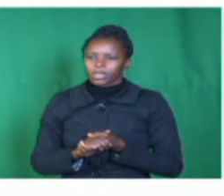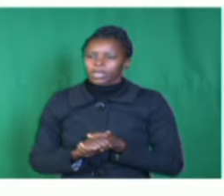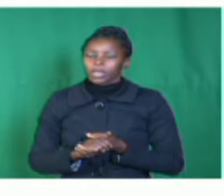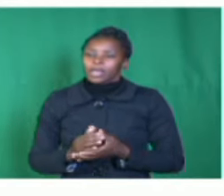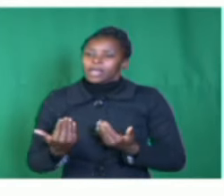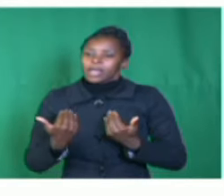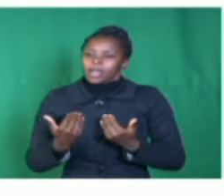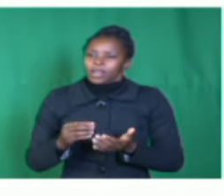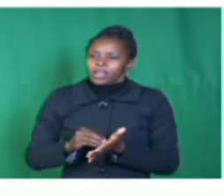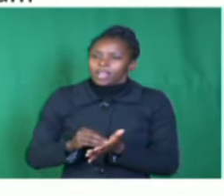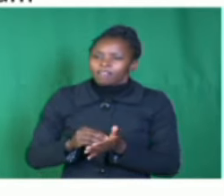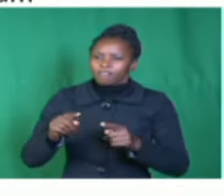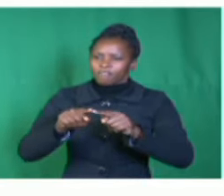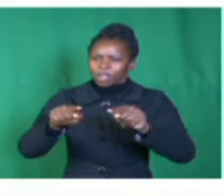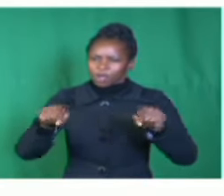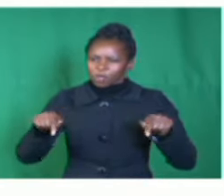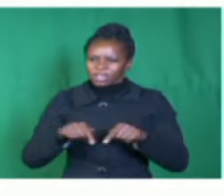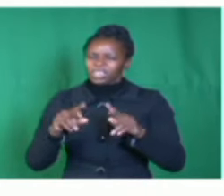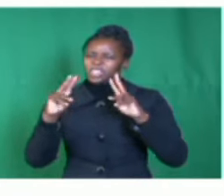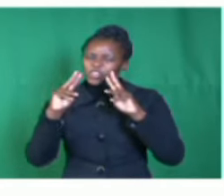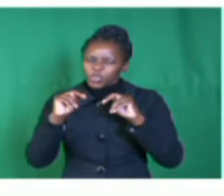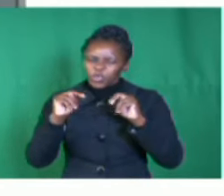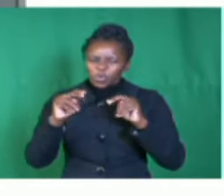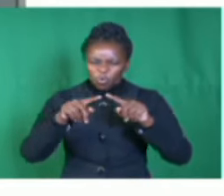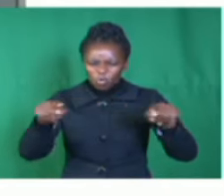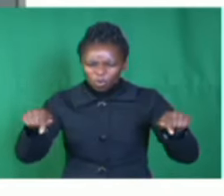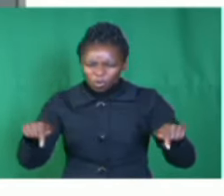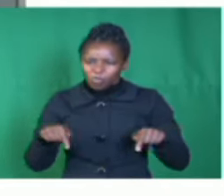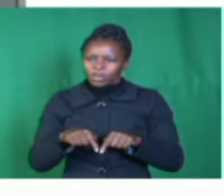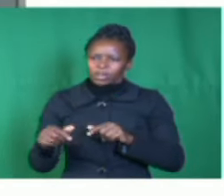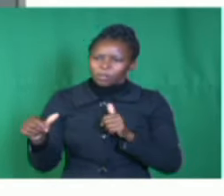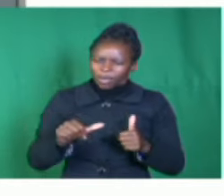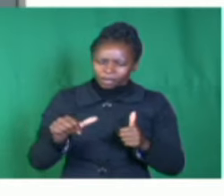This is what I mean. I'll go back to the map again.